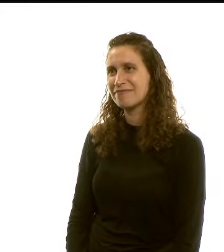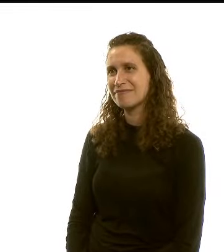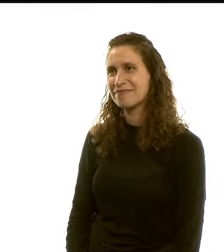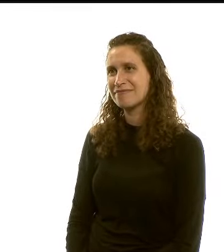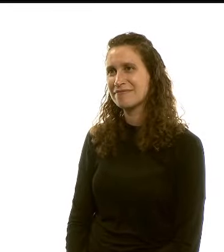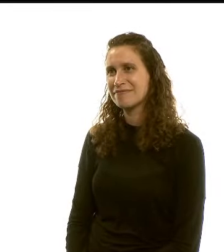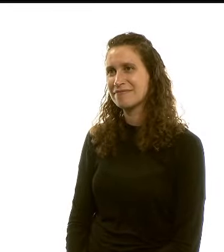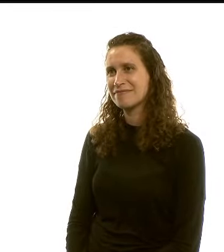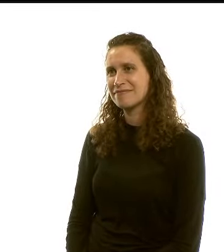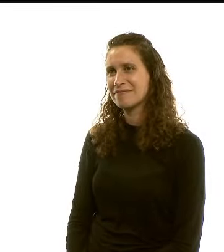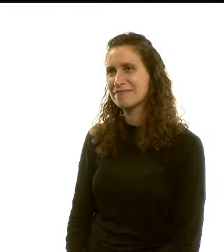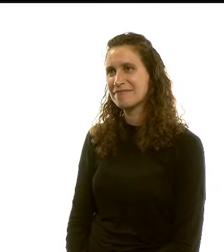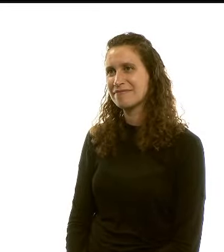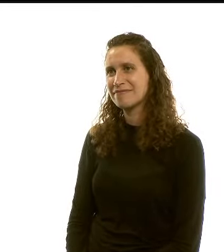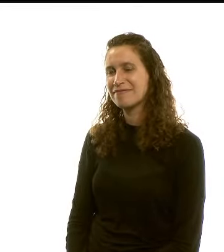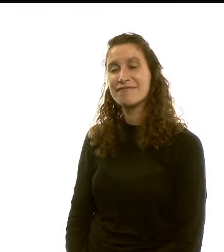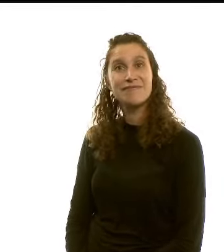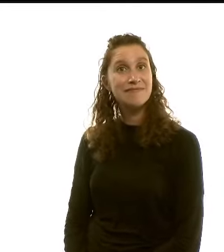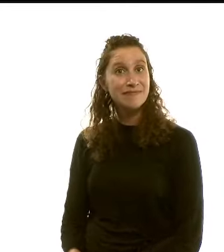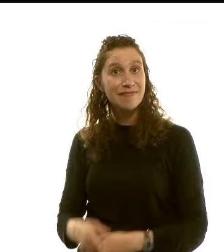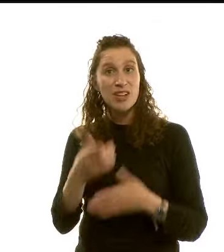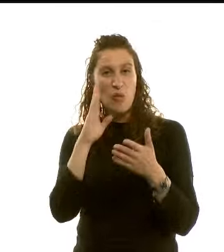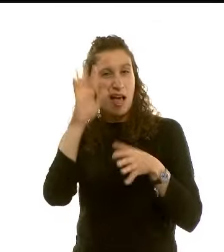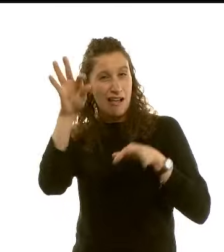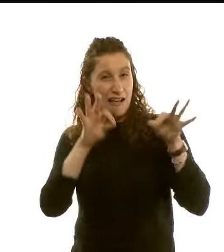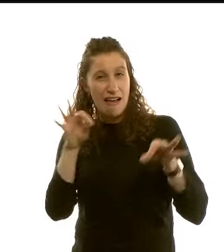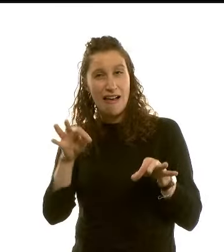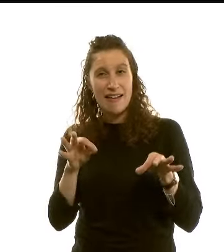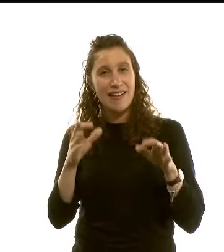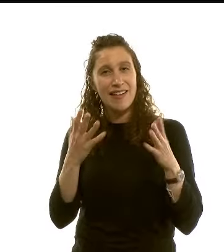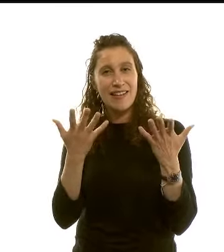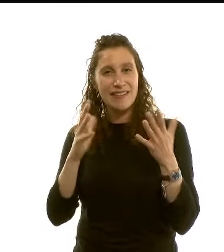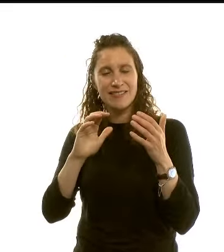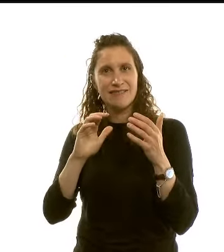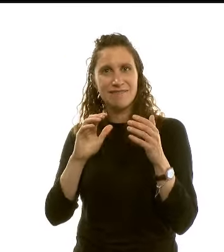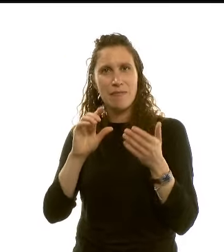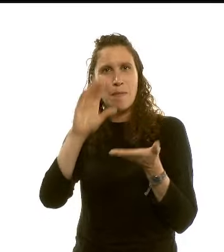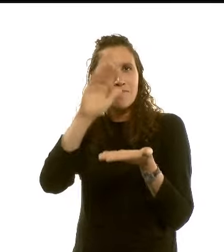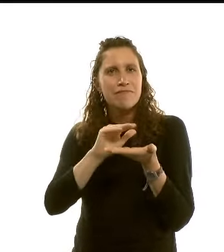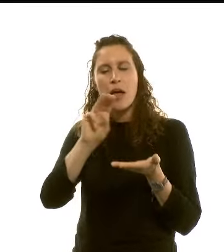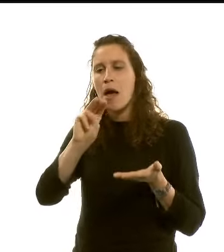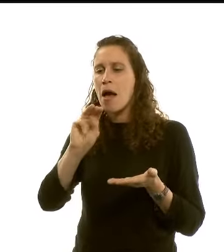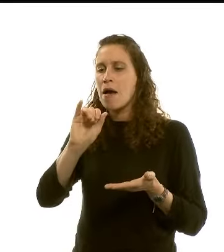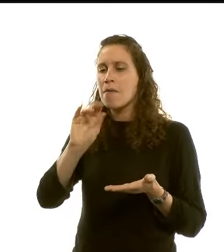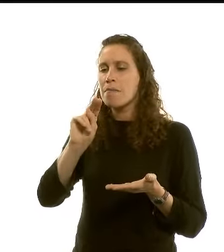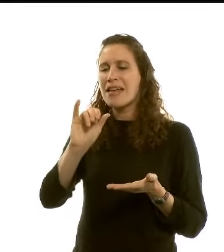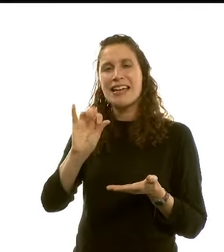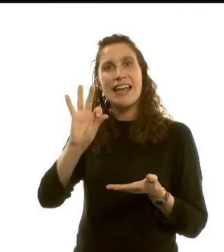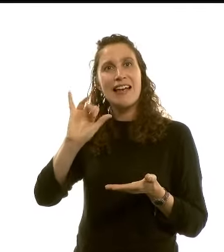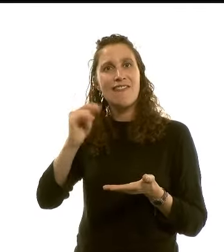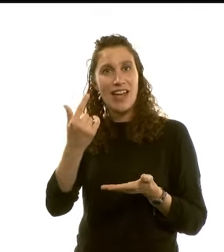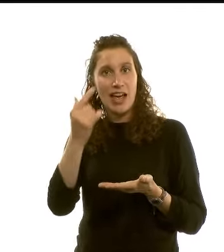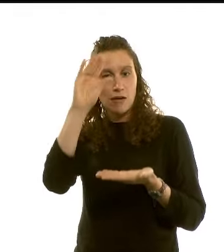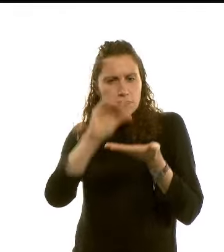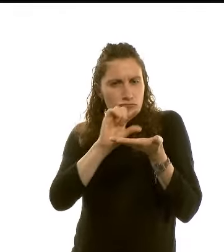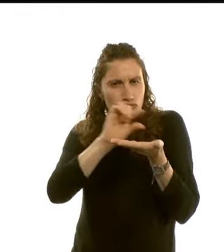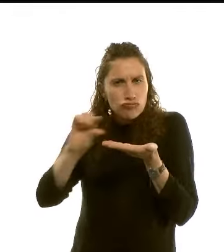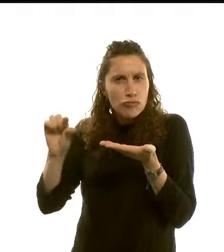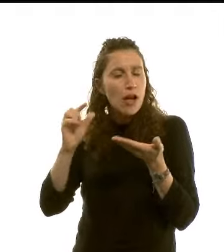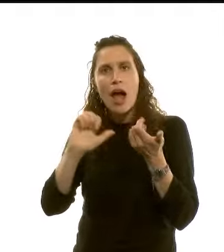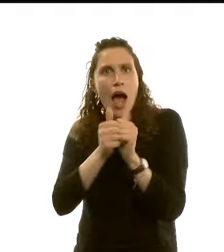Now, we have you both here to walk us through the creation of the minifig. Where do you even begin when you start a design? There are so